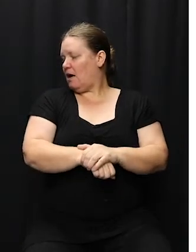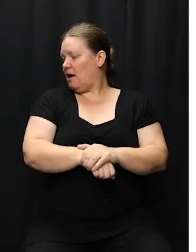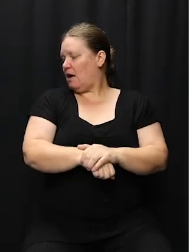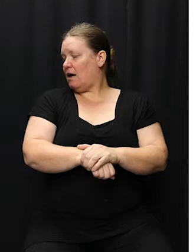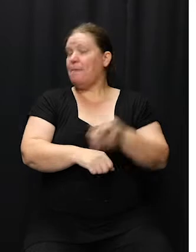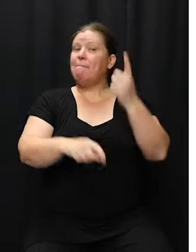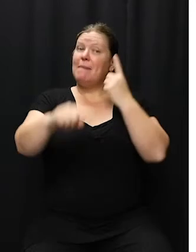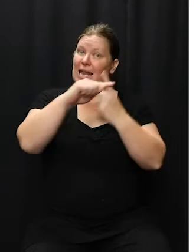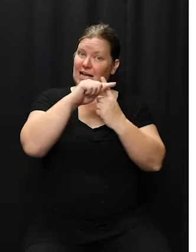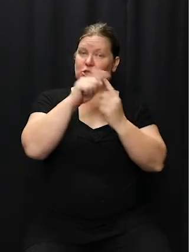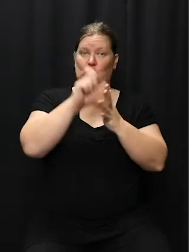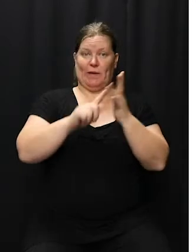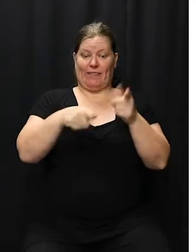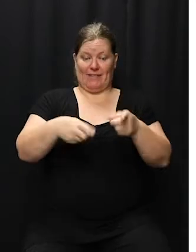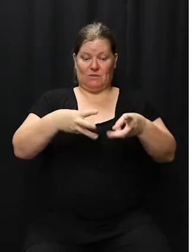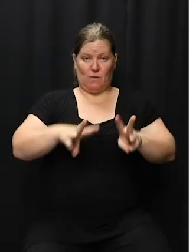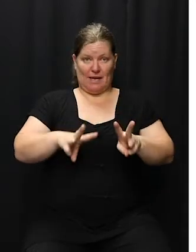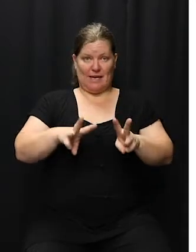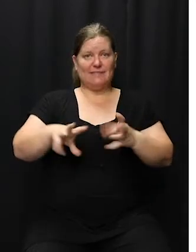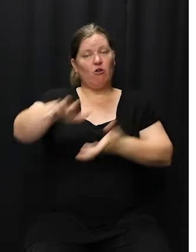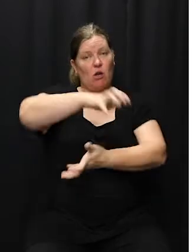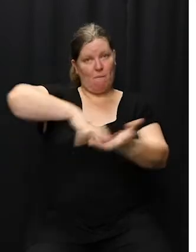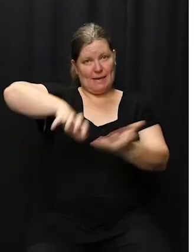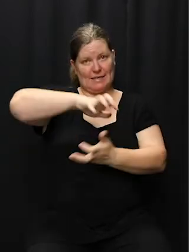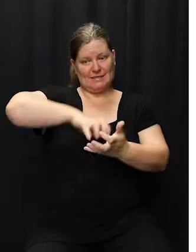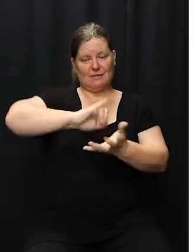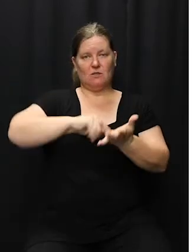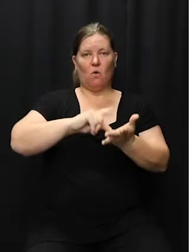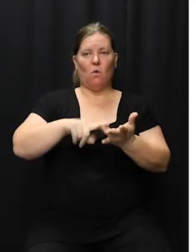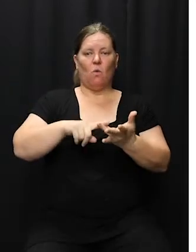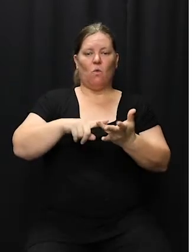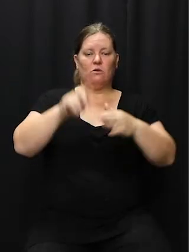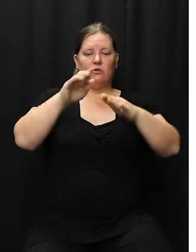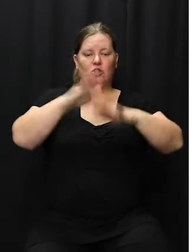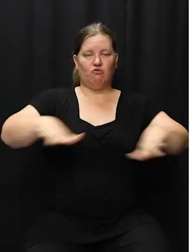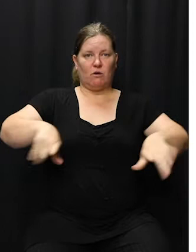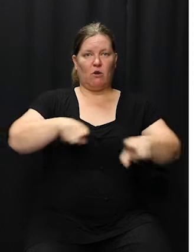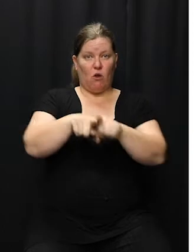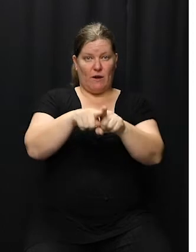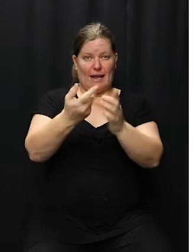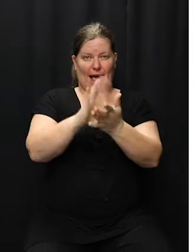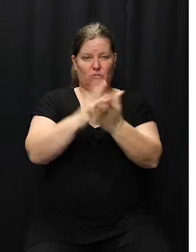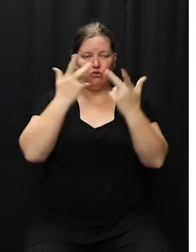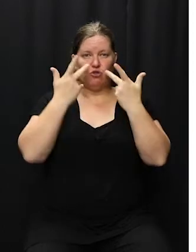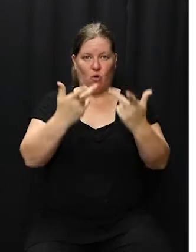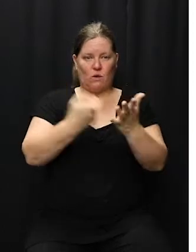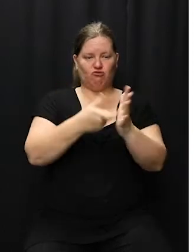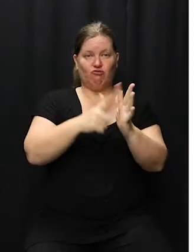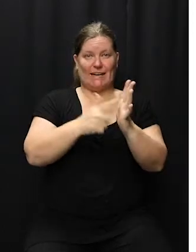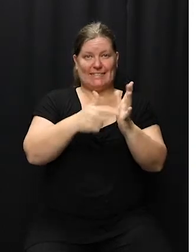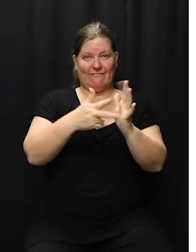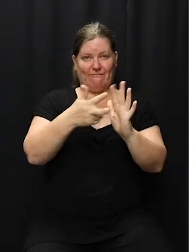Plus, when you're doing it this way, it's actually quite complex cognitively. So children who are learning how to show relative